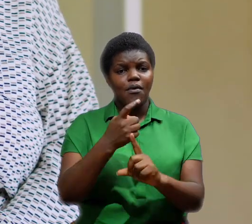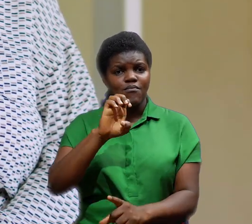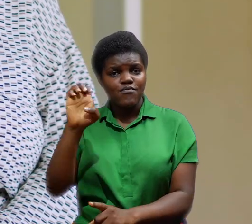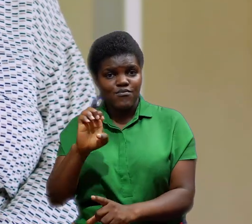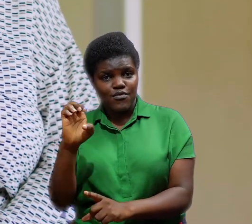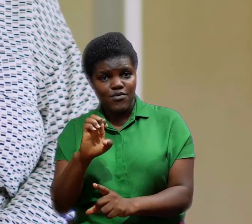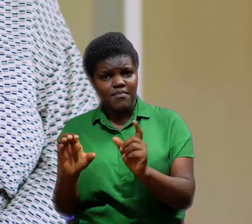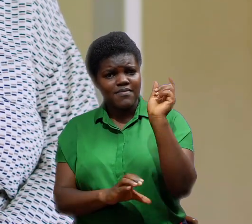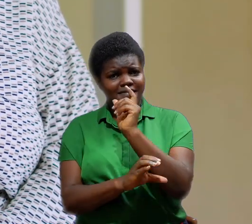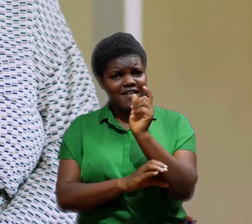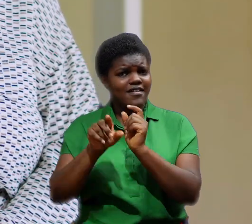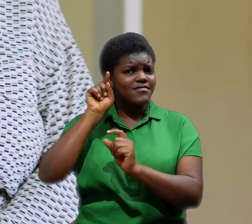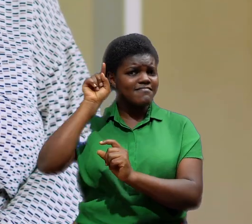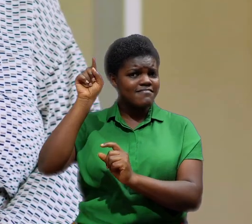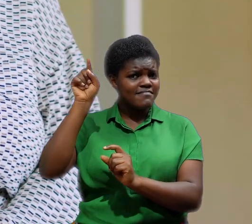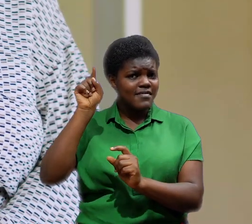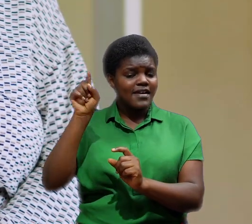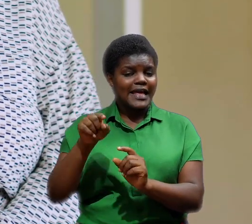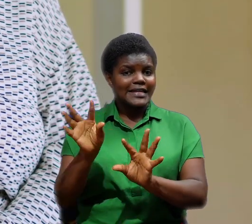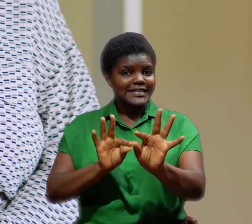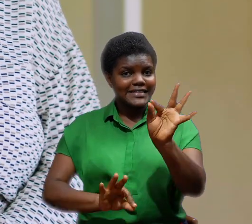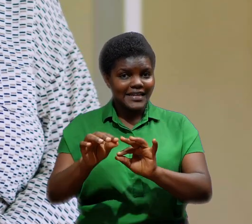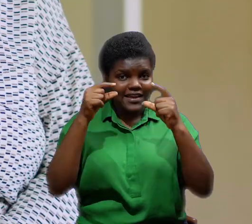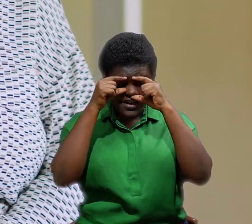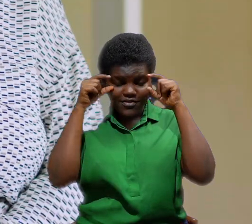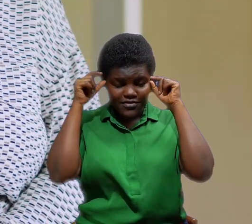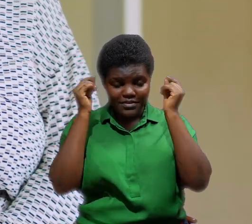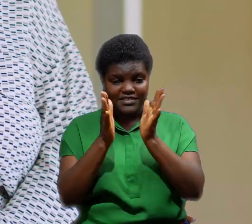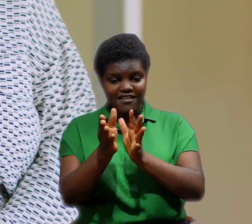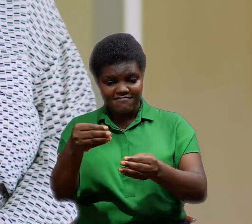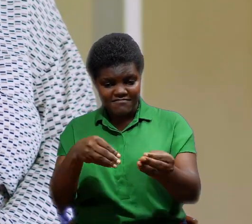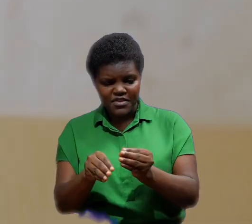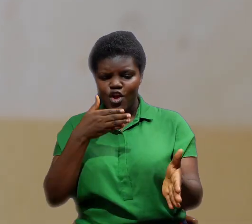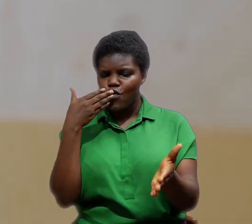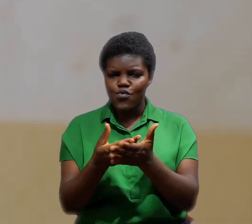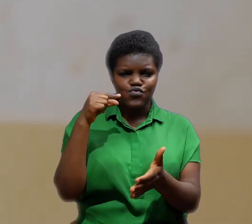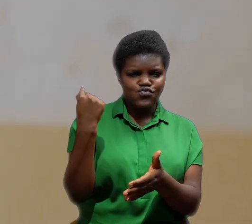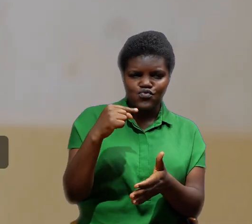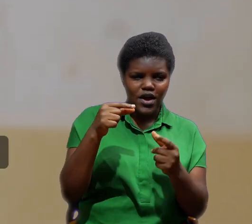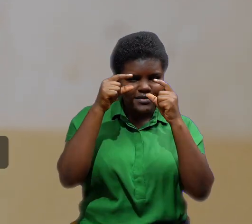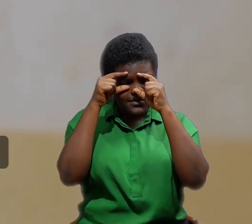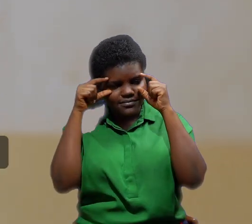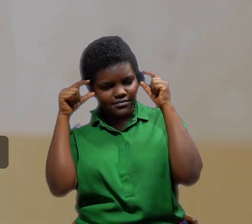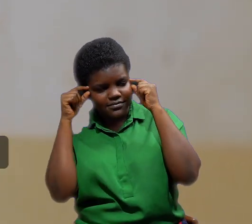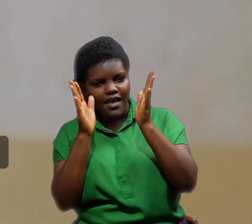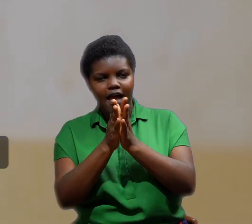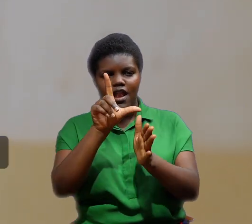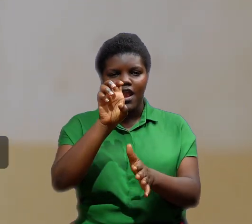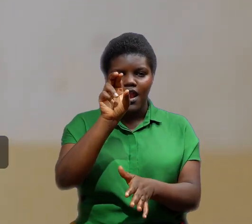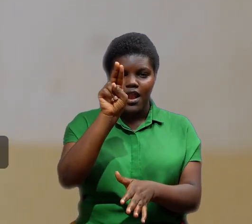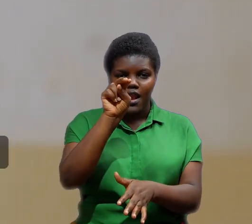donations from Europe. Actually, there were designer frames even for that. So good quality frames, got good quality